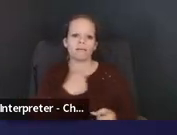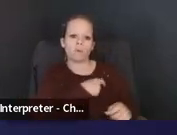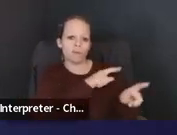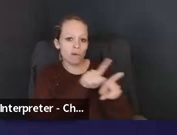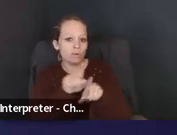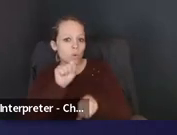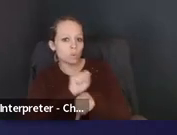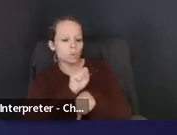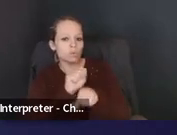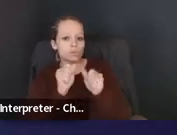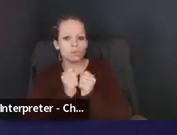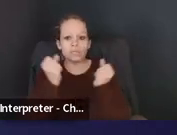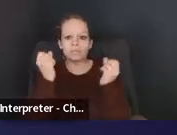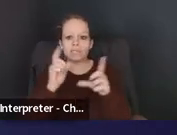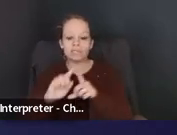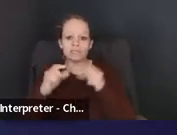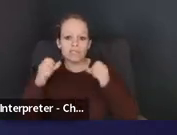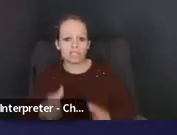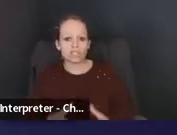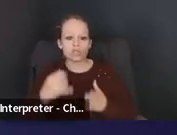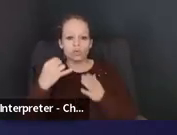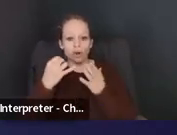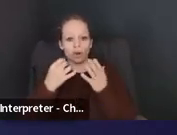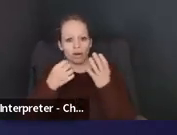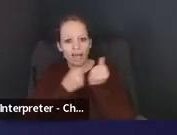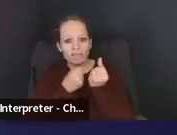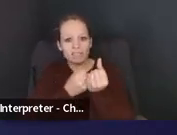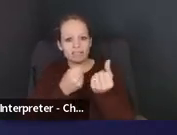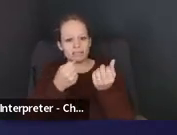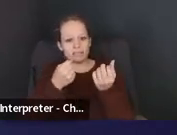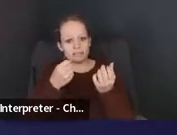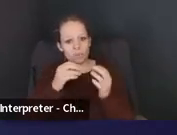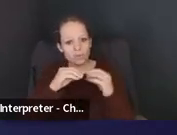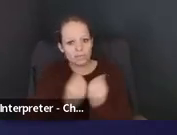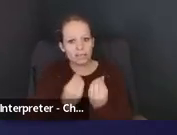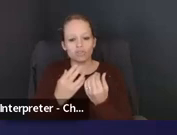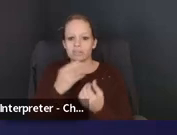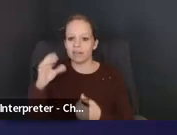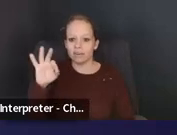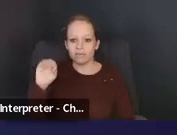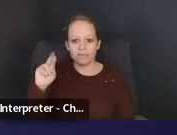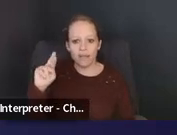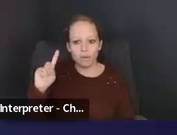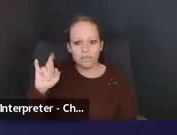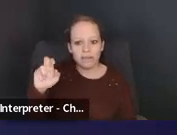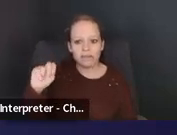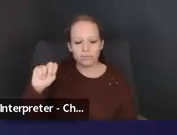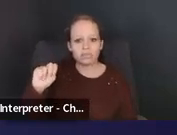of consumer advocacy organizations and foundations in the